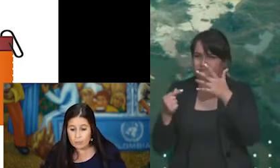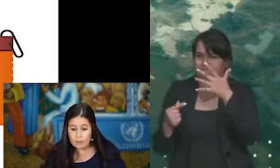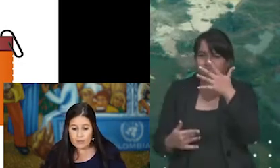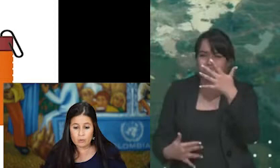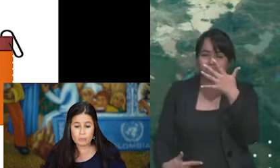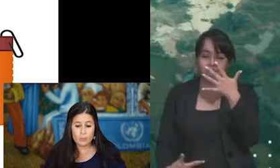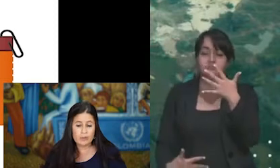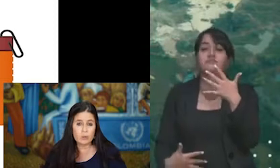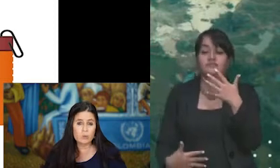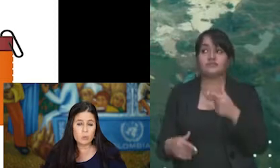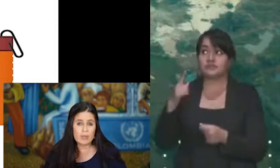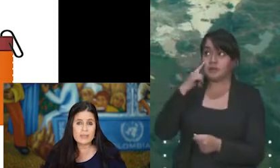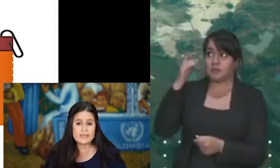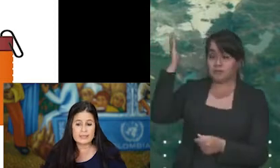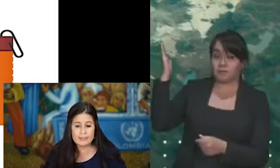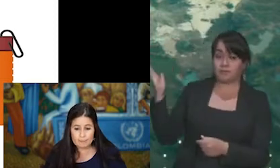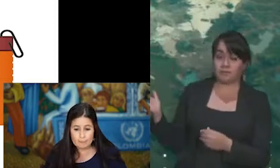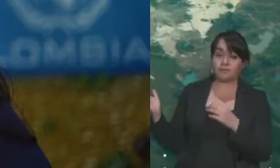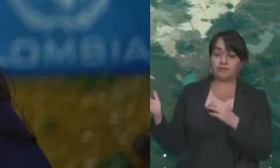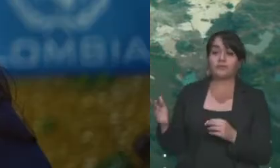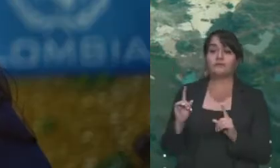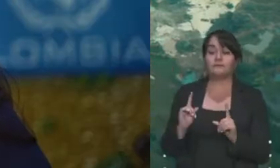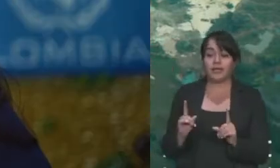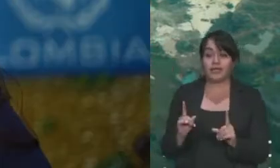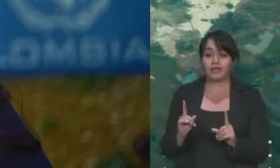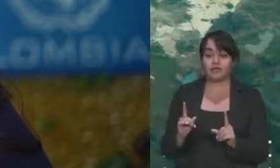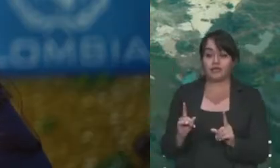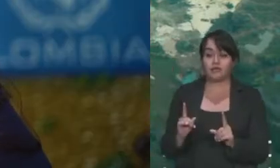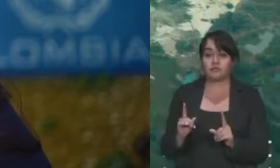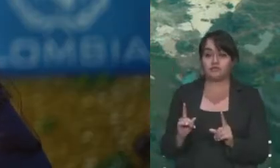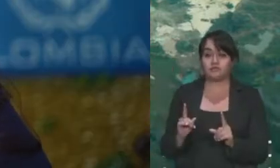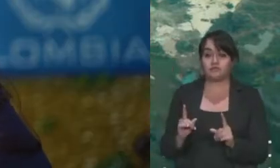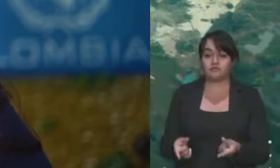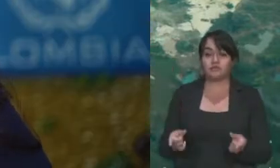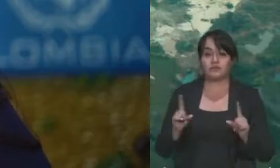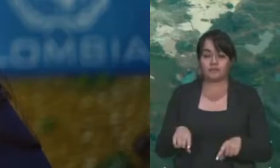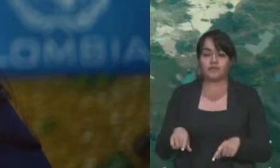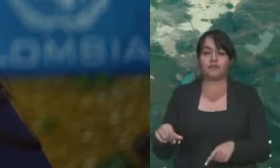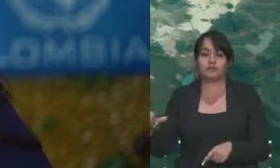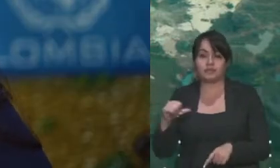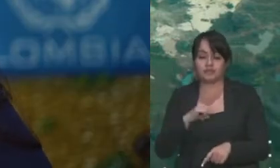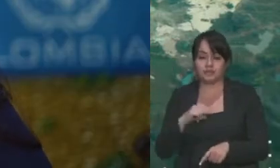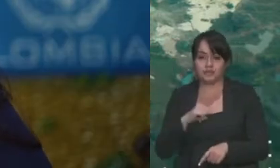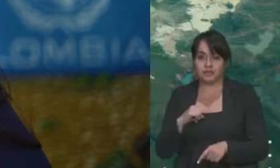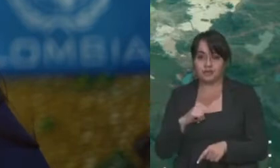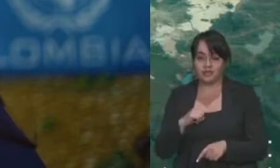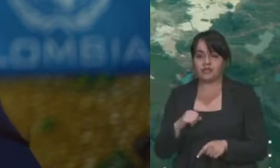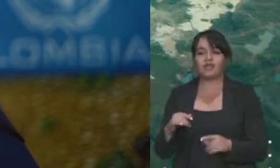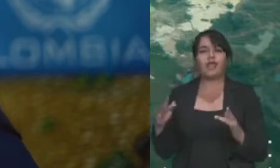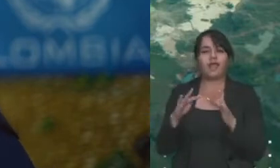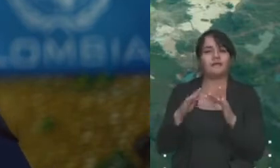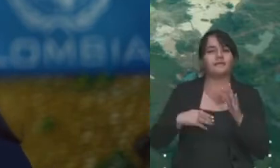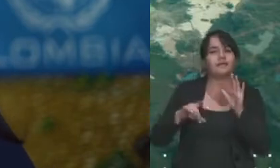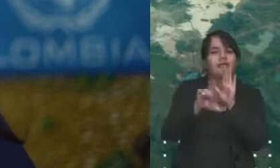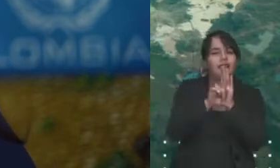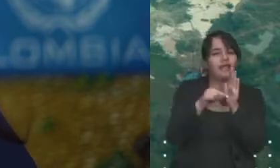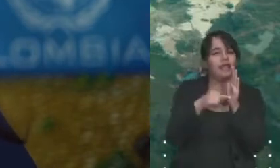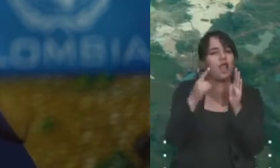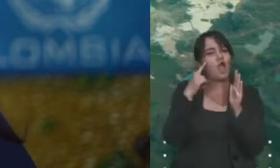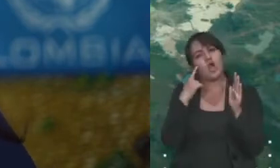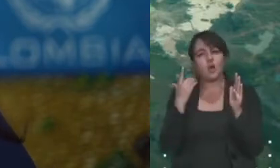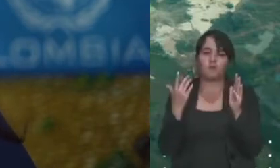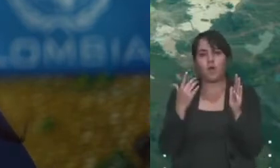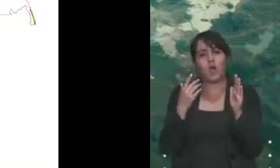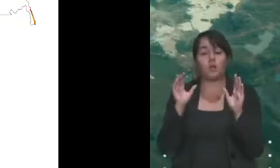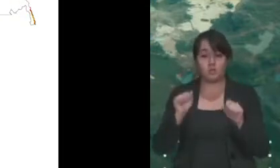Pureco, Tuenjari. Now let's see the second pillar and its relation to the law and legality.